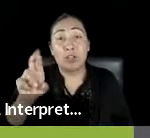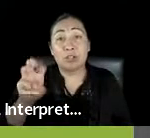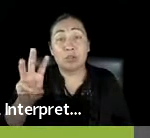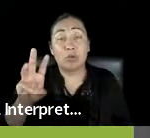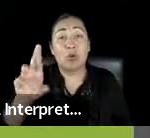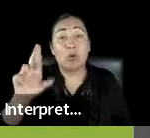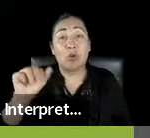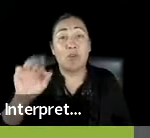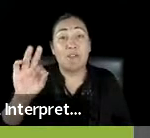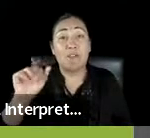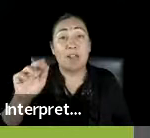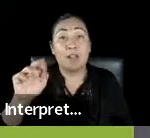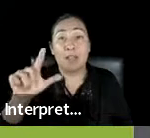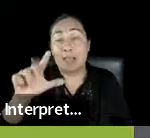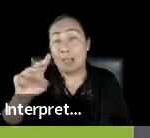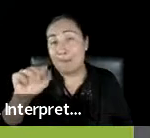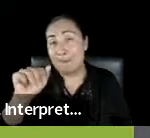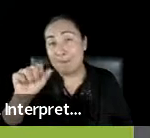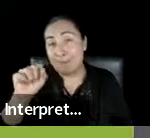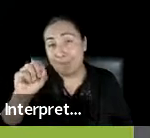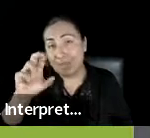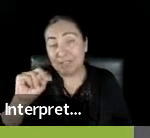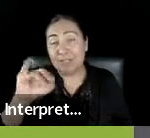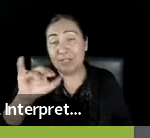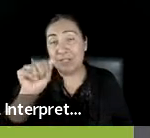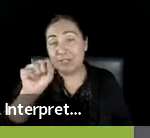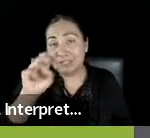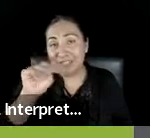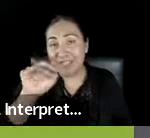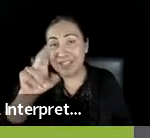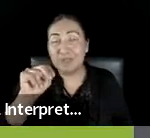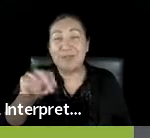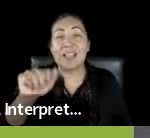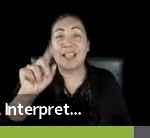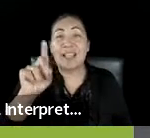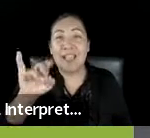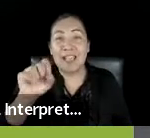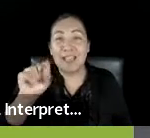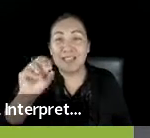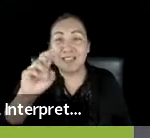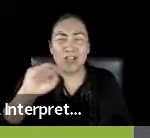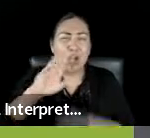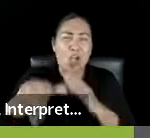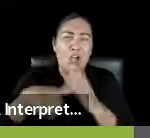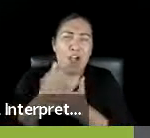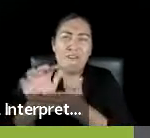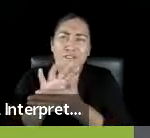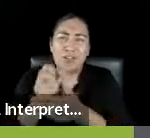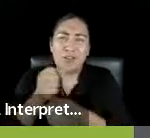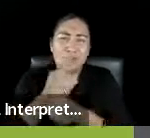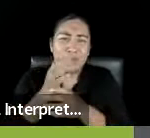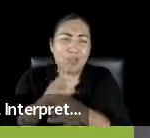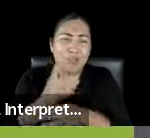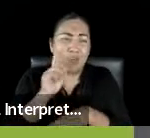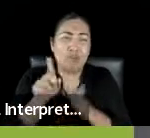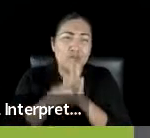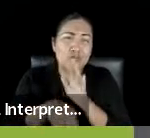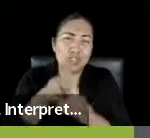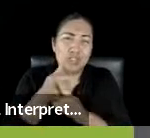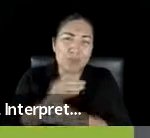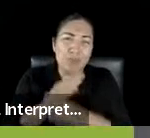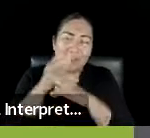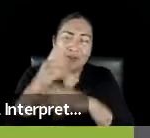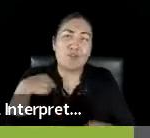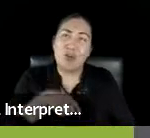Mason, to Jasmine and Addison, and just all the filmmakers in the suicide prevention category. So proud of you. Thanks